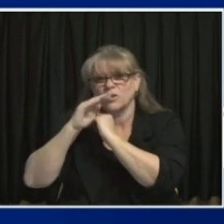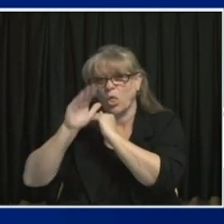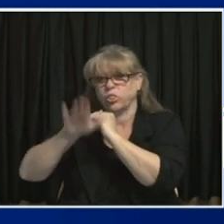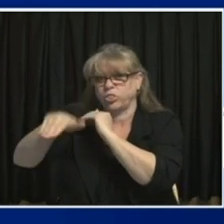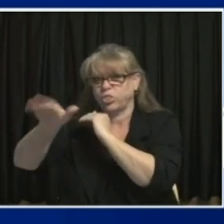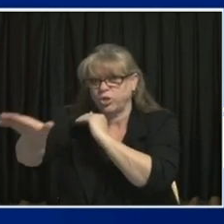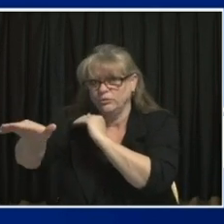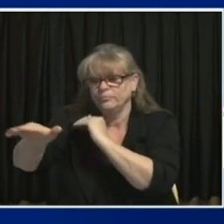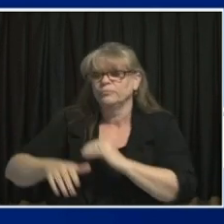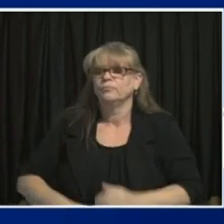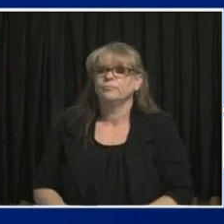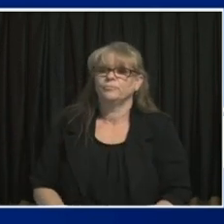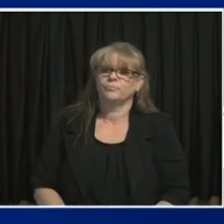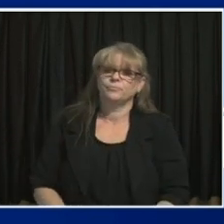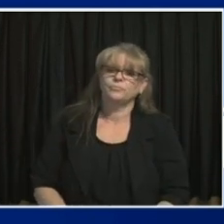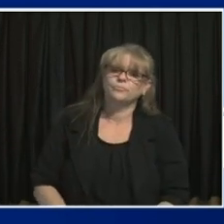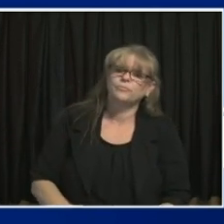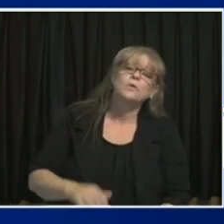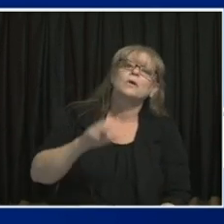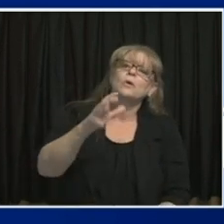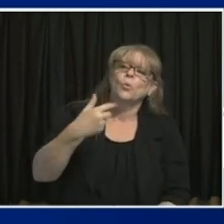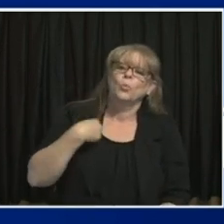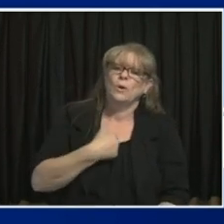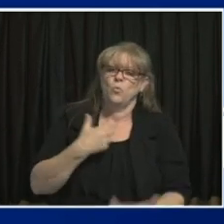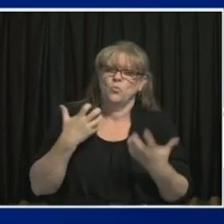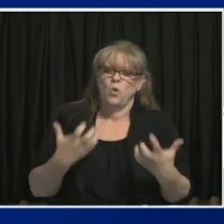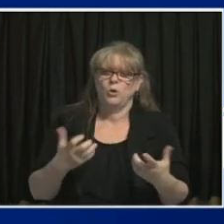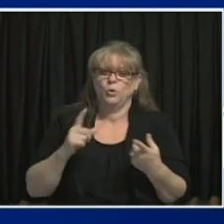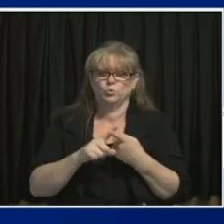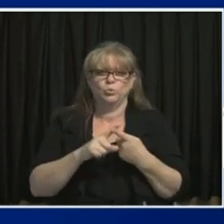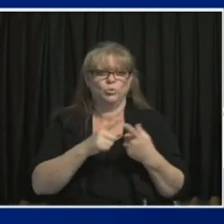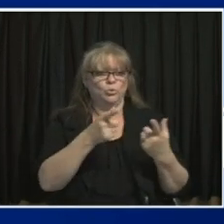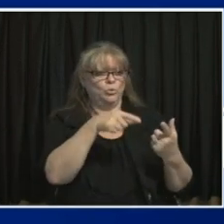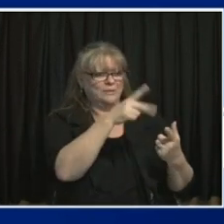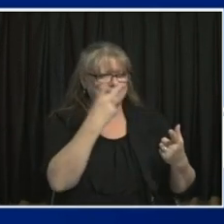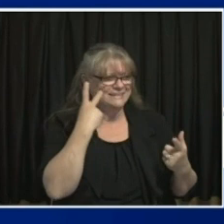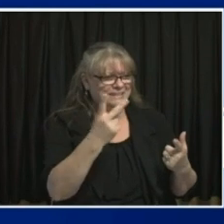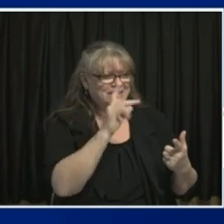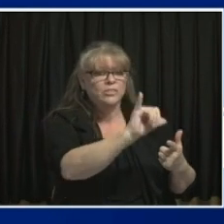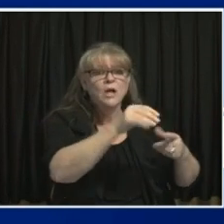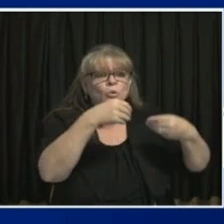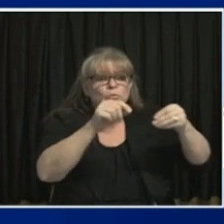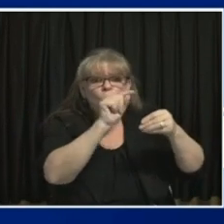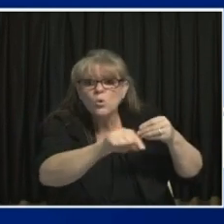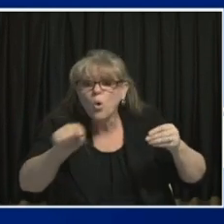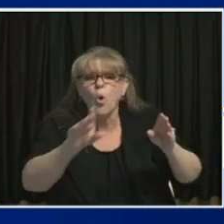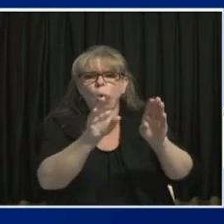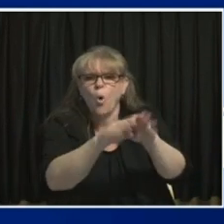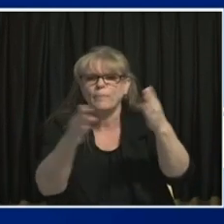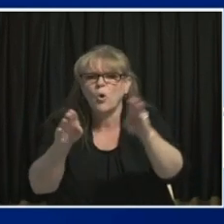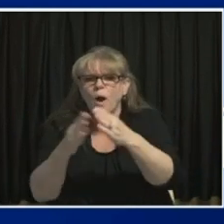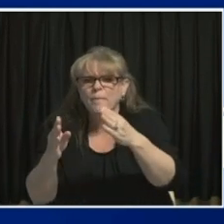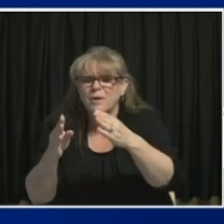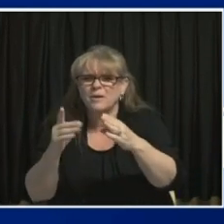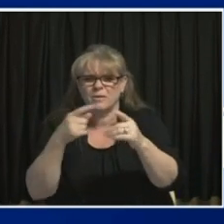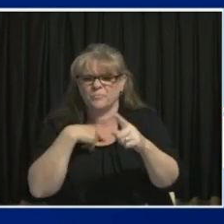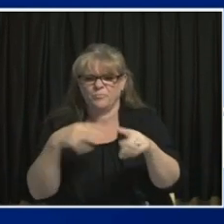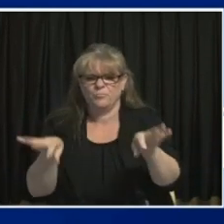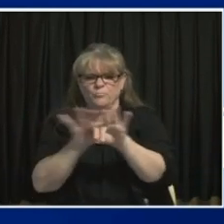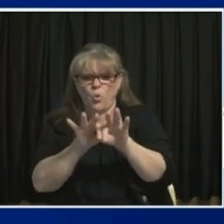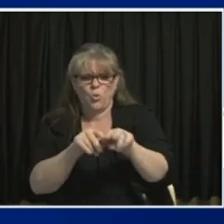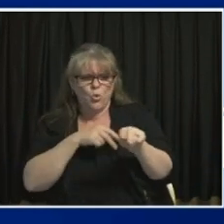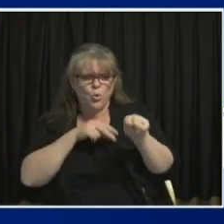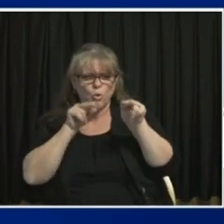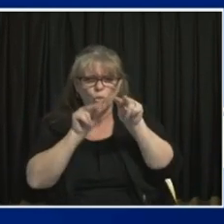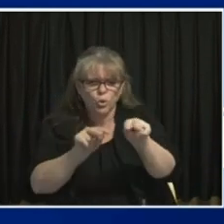We're looking at, as the stores reopen, the offices reopened, what level of suppression of the virus have we been able to achieve, right? What is